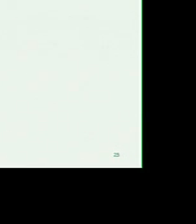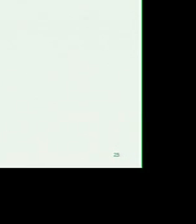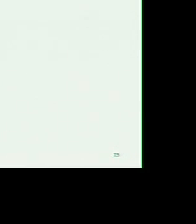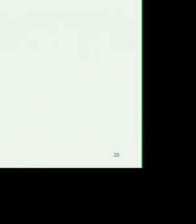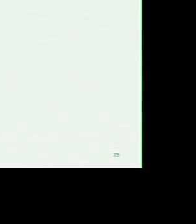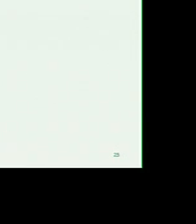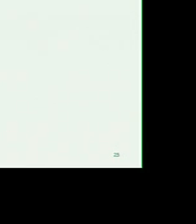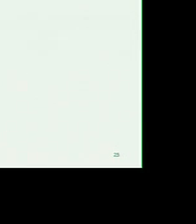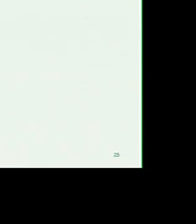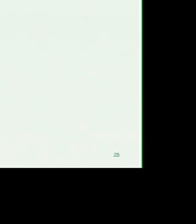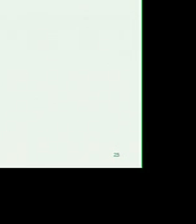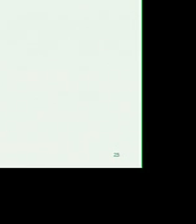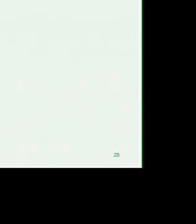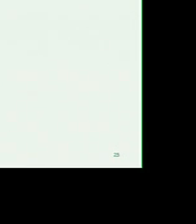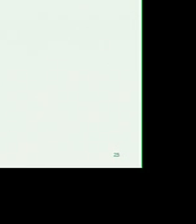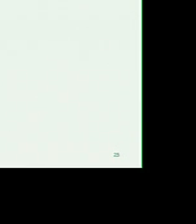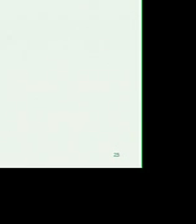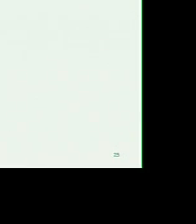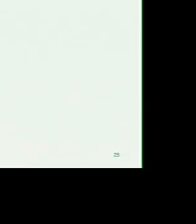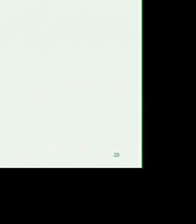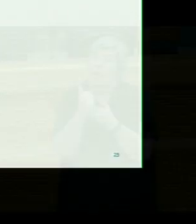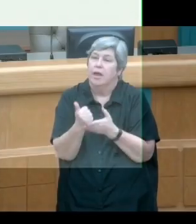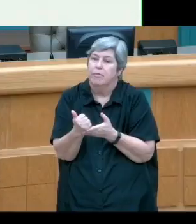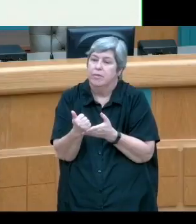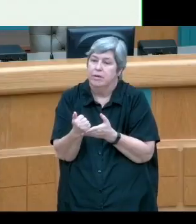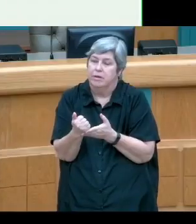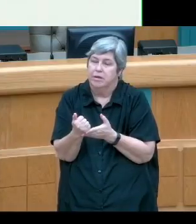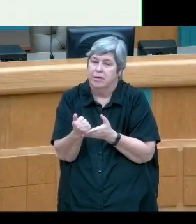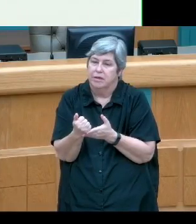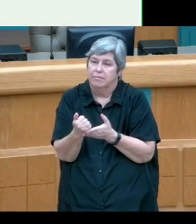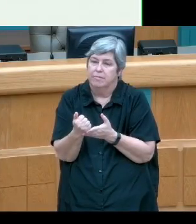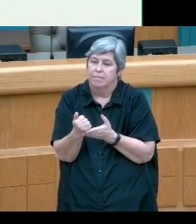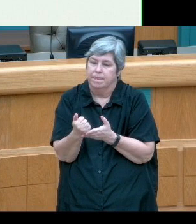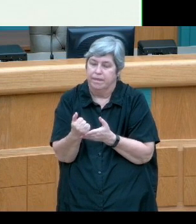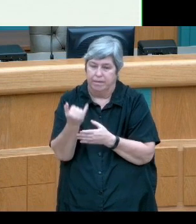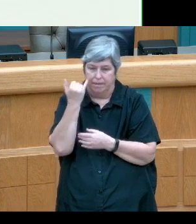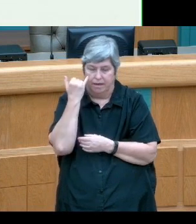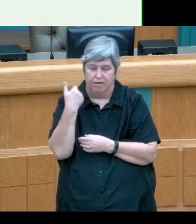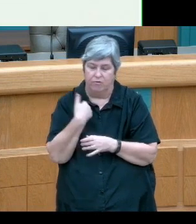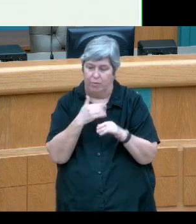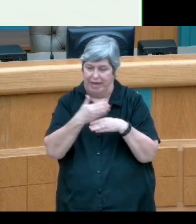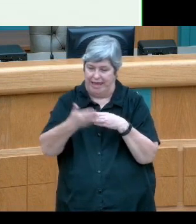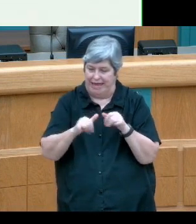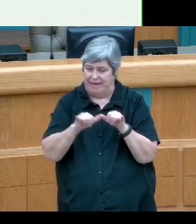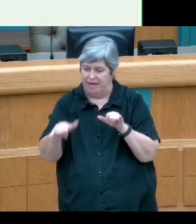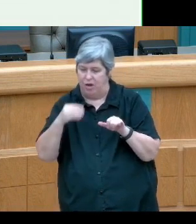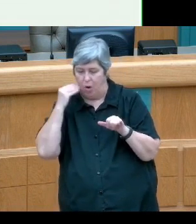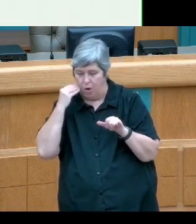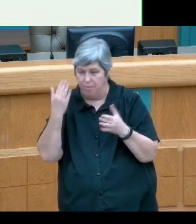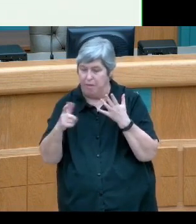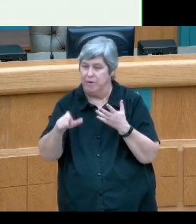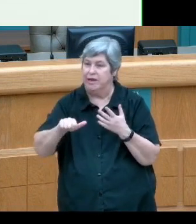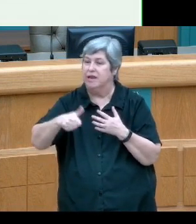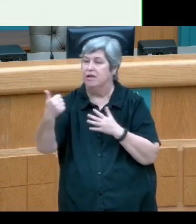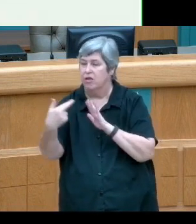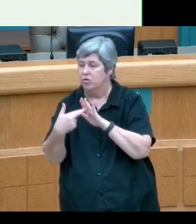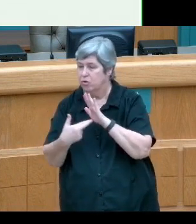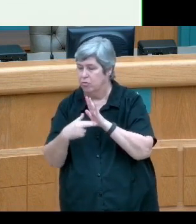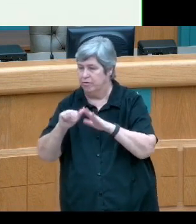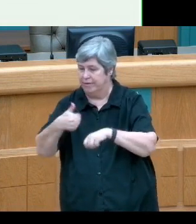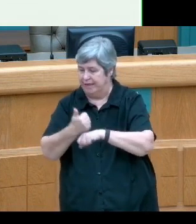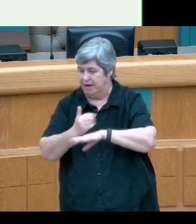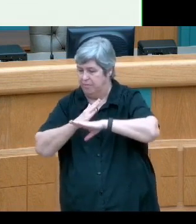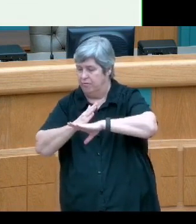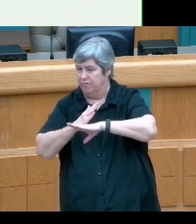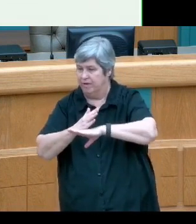magic key, but this will help. So if we end stay at home, we might need other interventions in place.